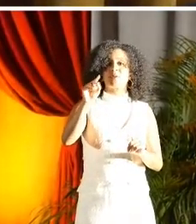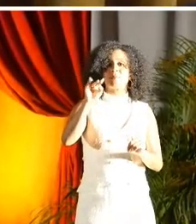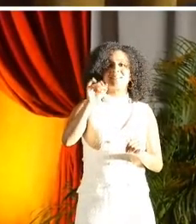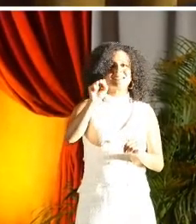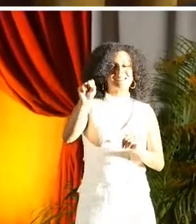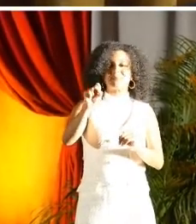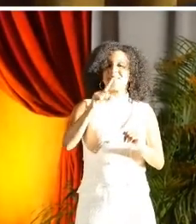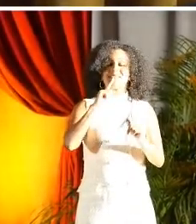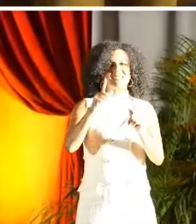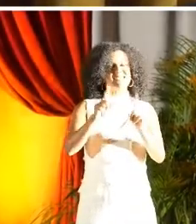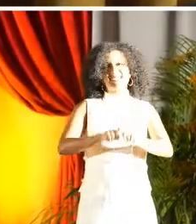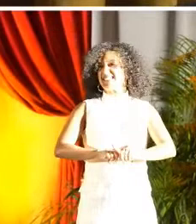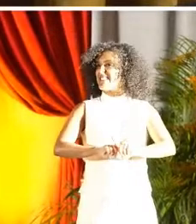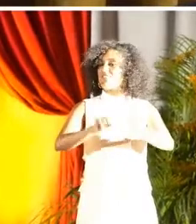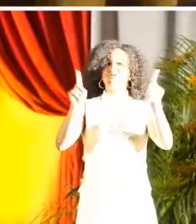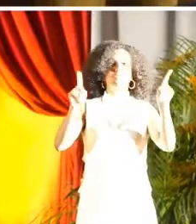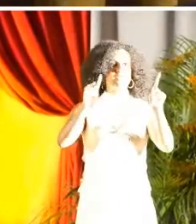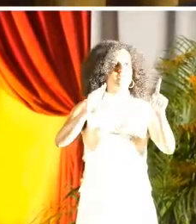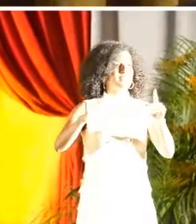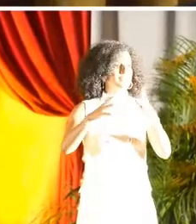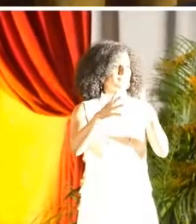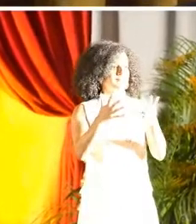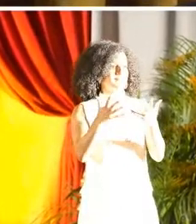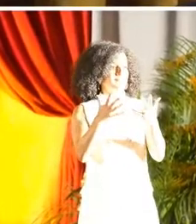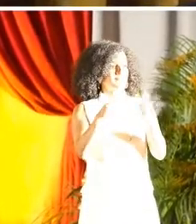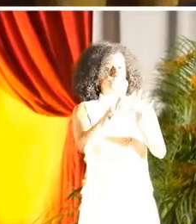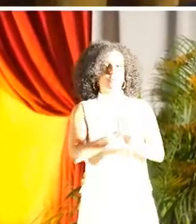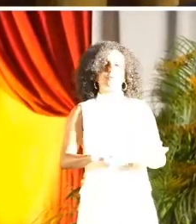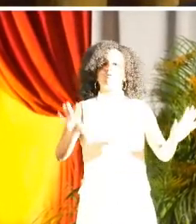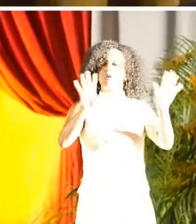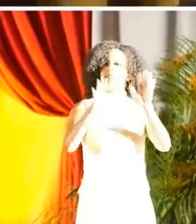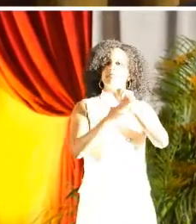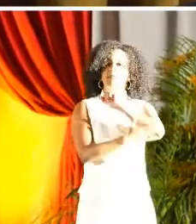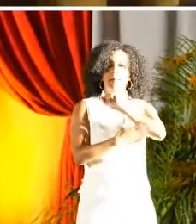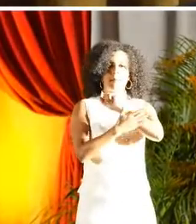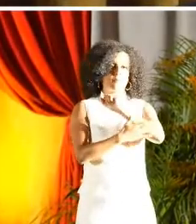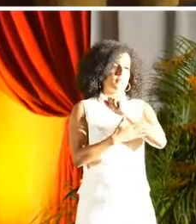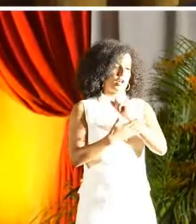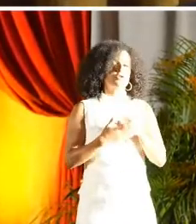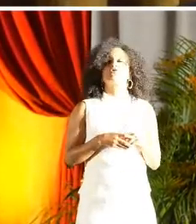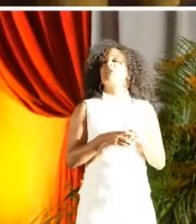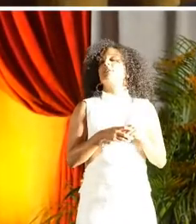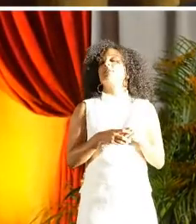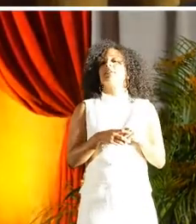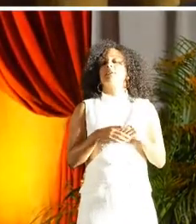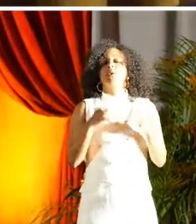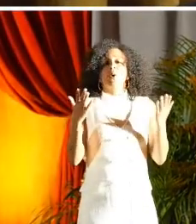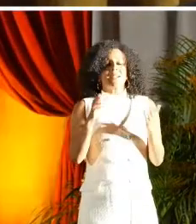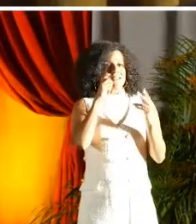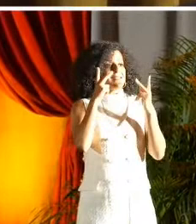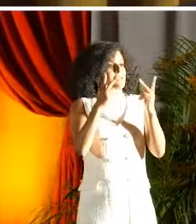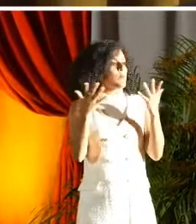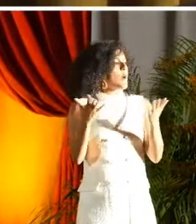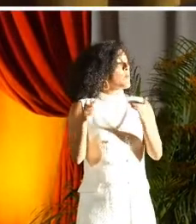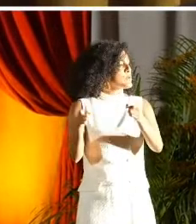know, Mississippi is as different as the nation is different. I didn't see a lot of what was going on, but what I